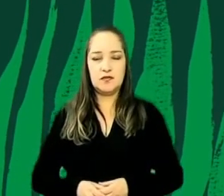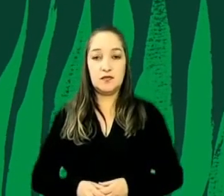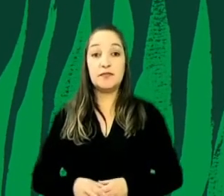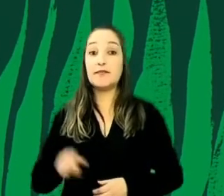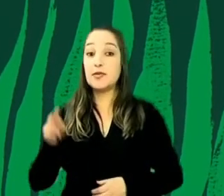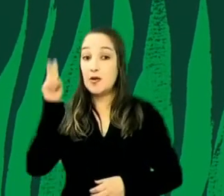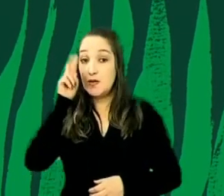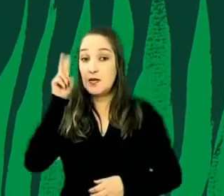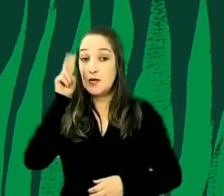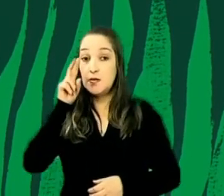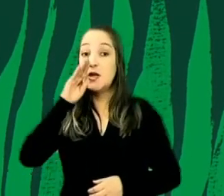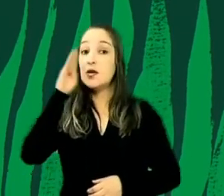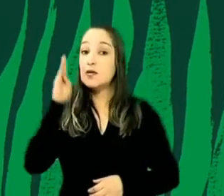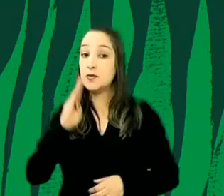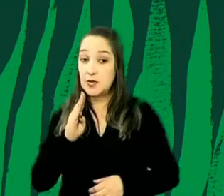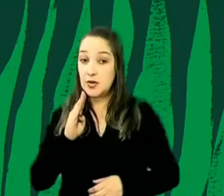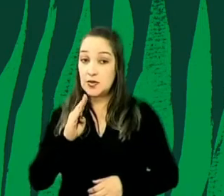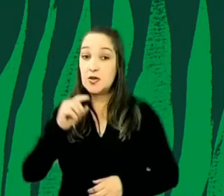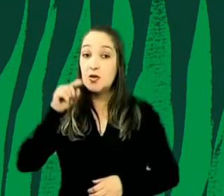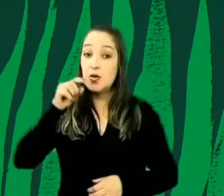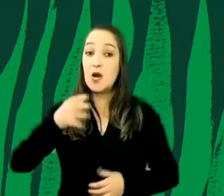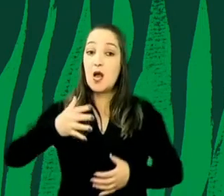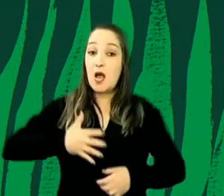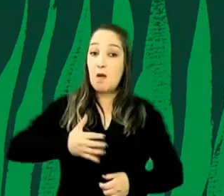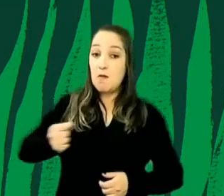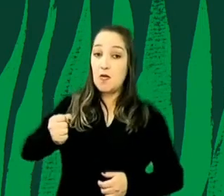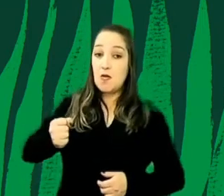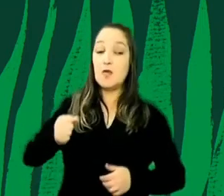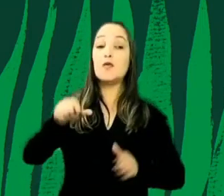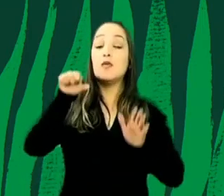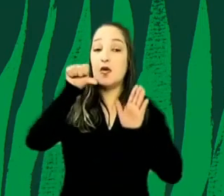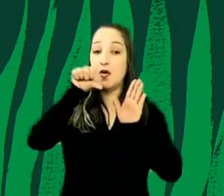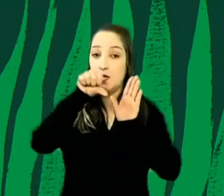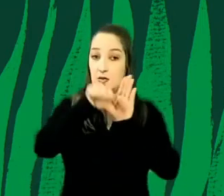Perfect. Here in Brazil, abortion is still criminalized.